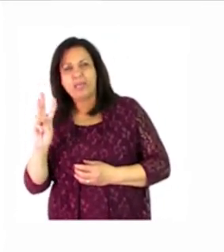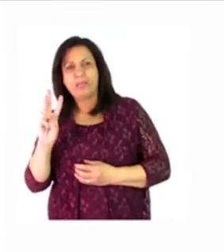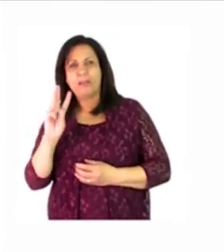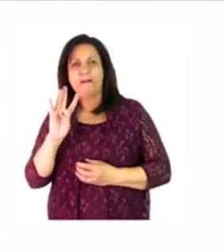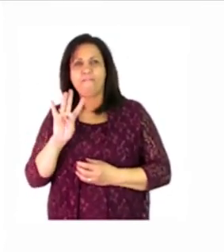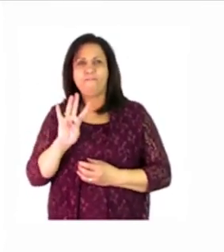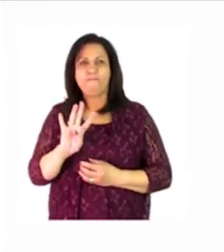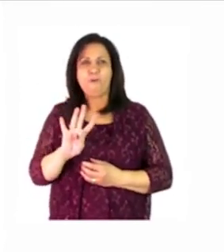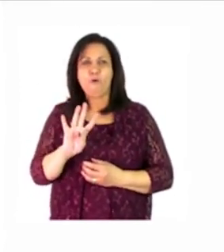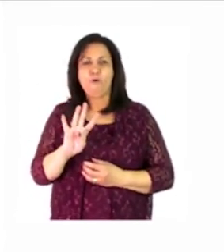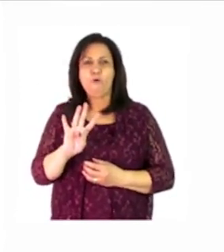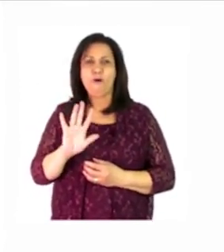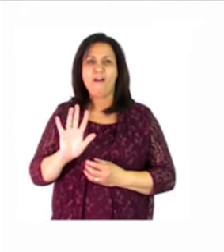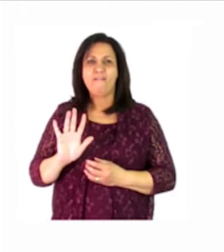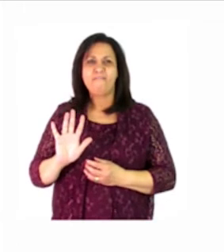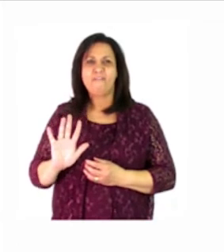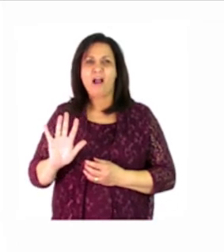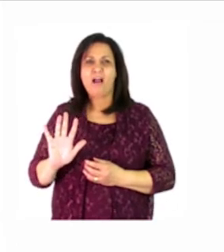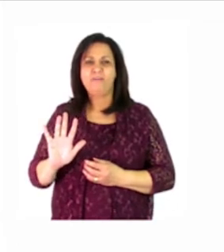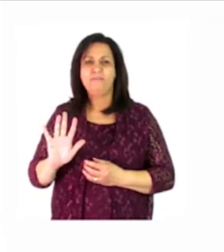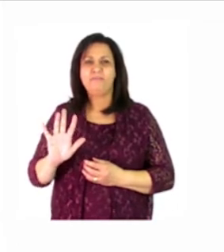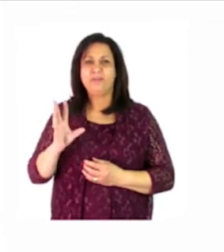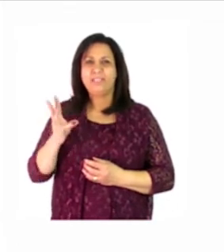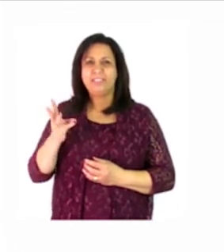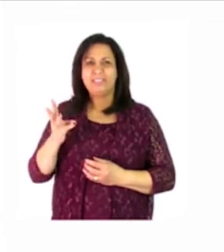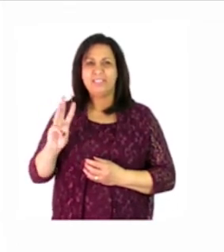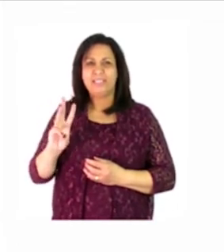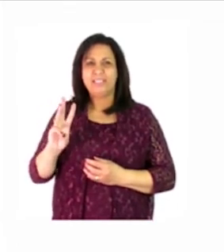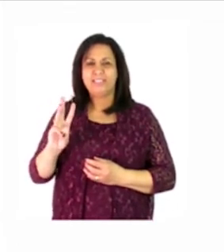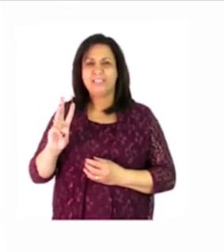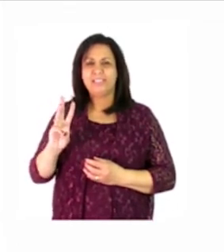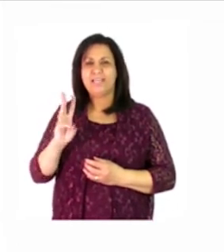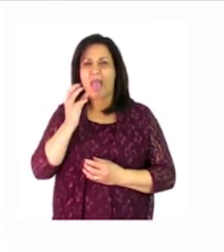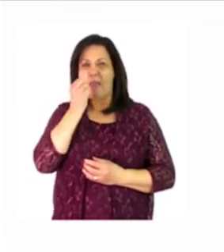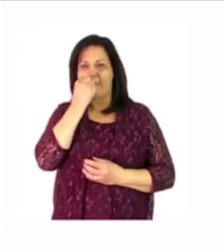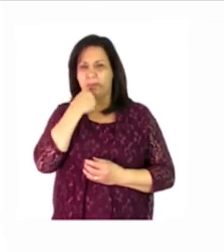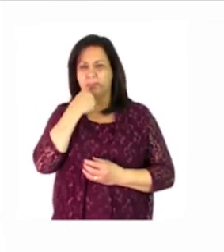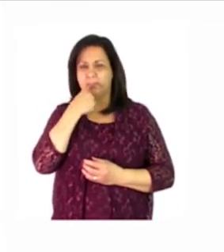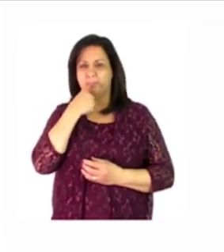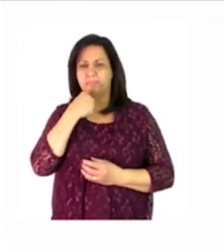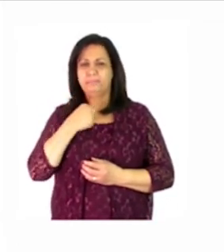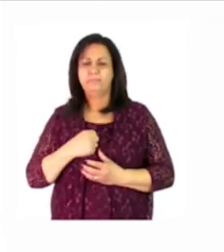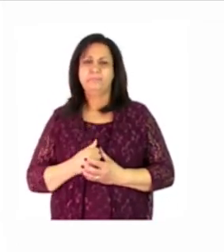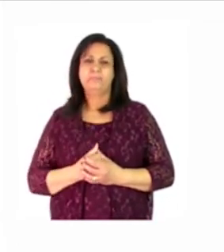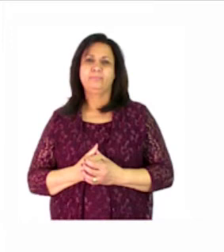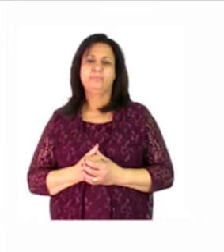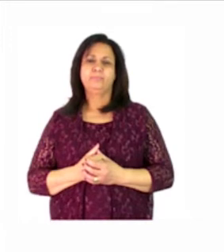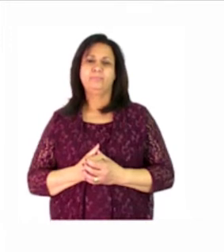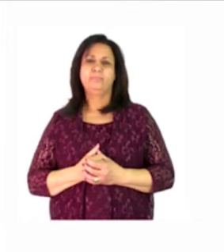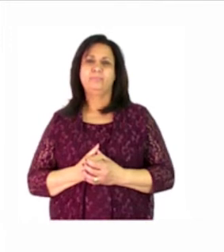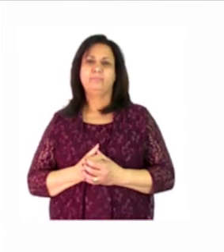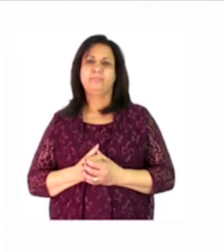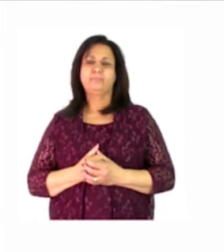3, 4, 5, 6. At this time, I would like